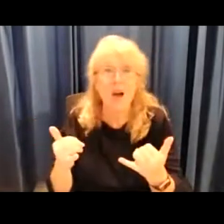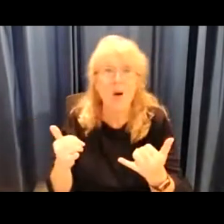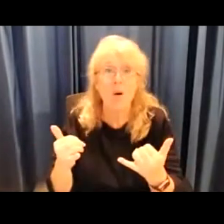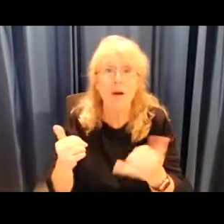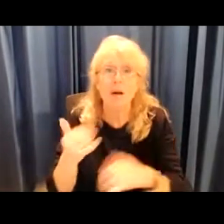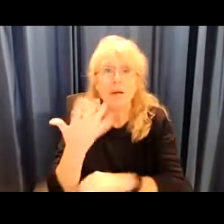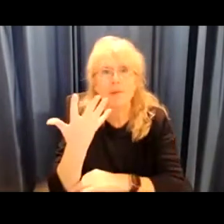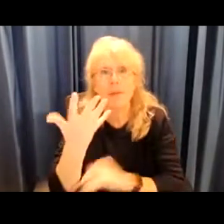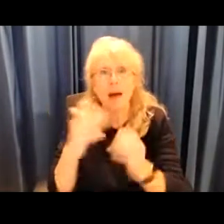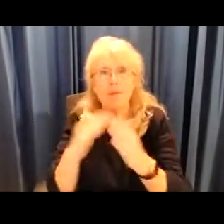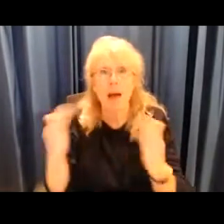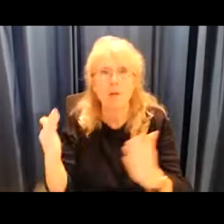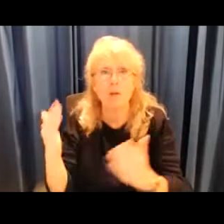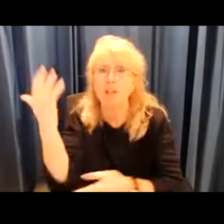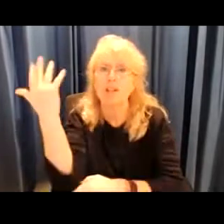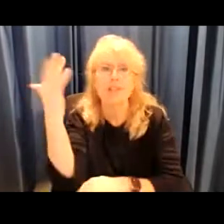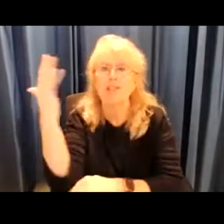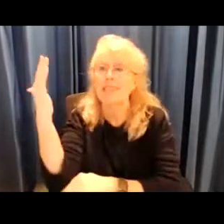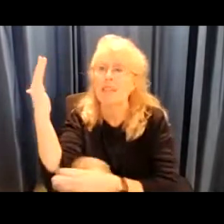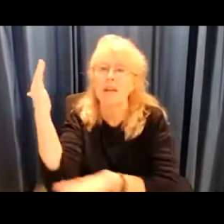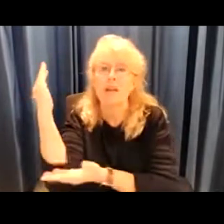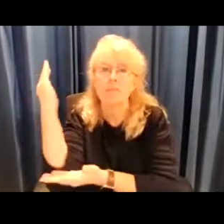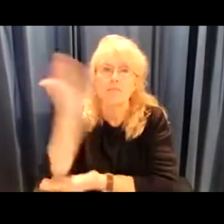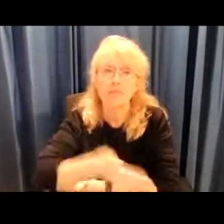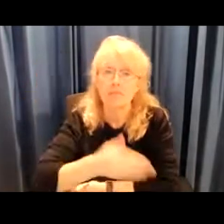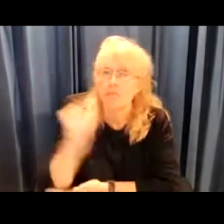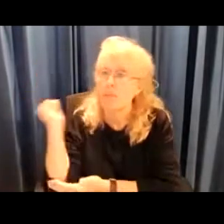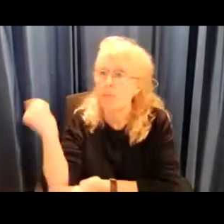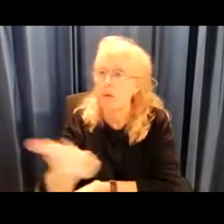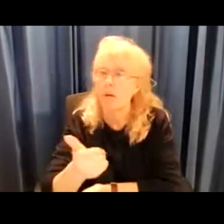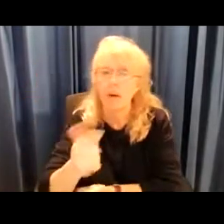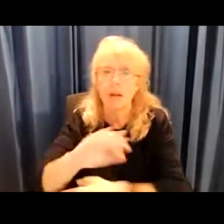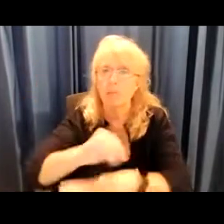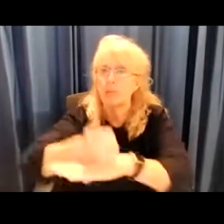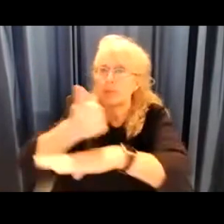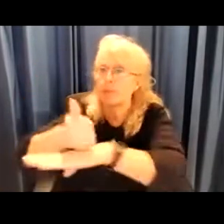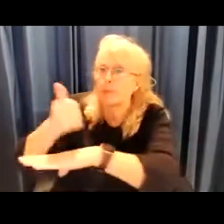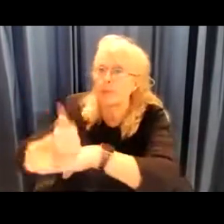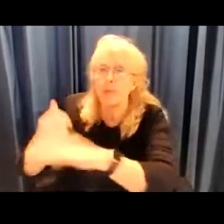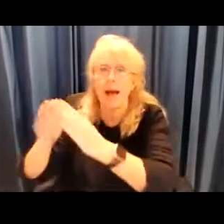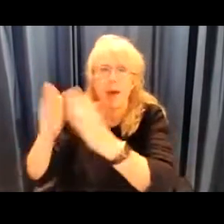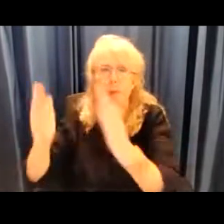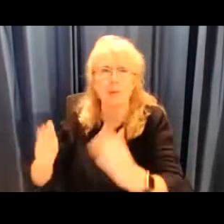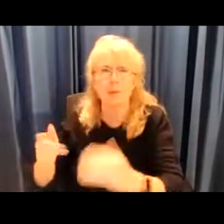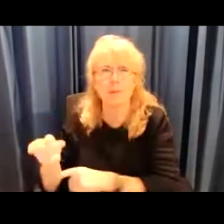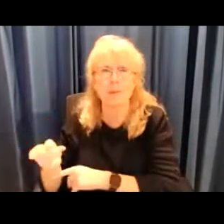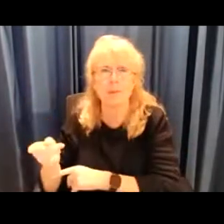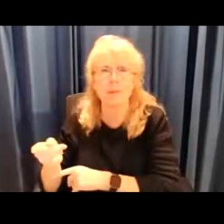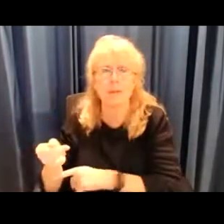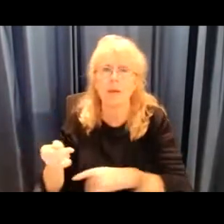houses. And I had to really kind of fight hard with the city of Hillsborough